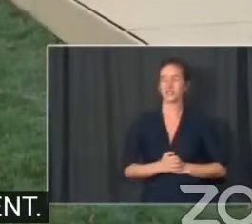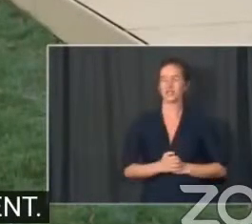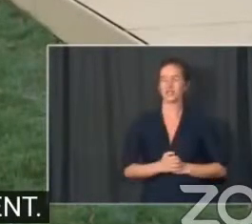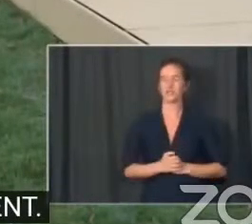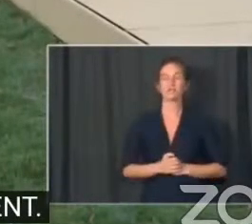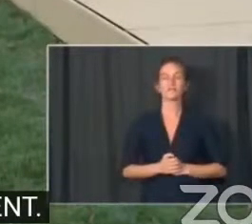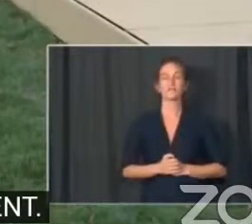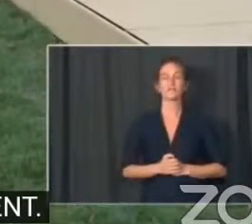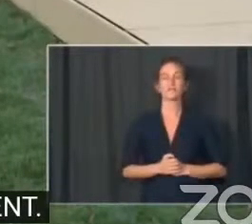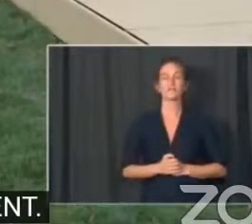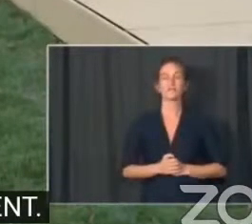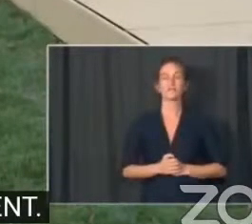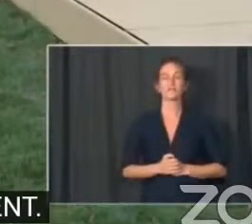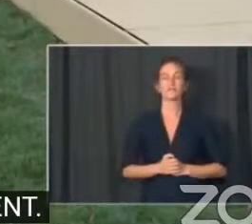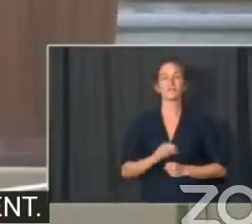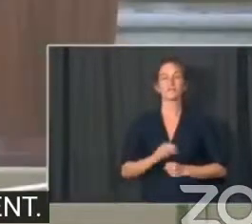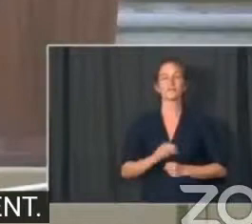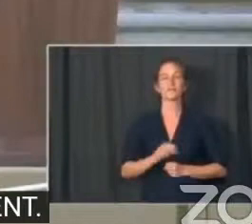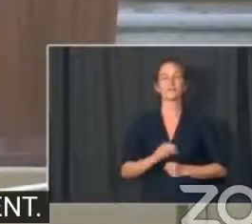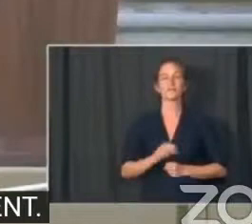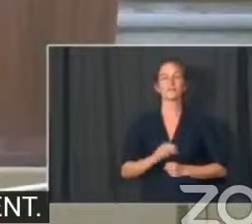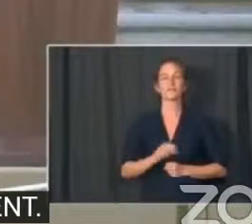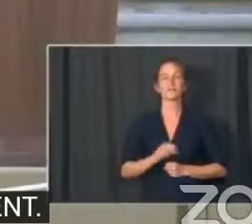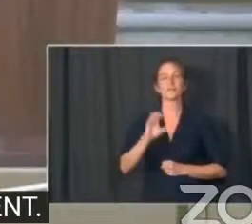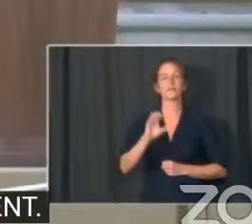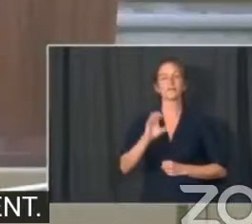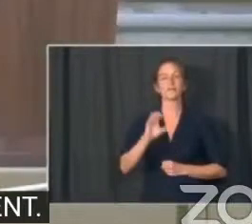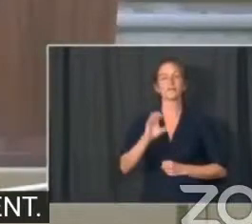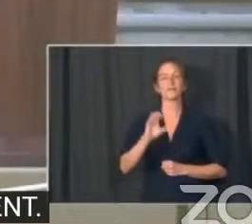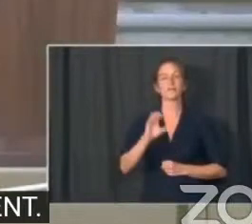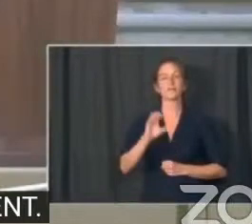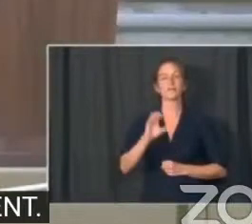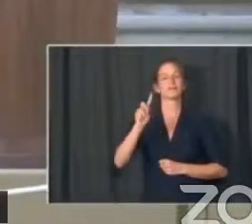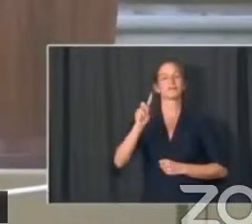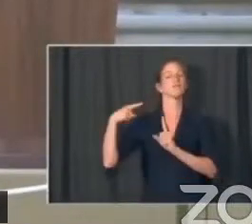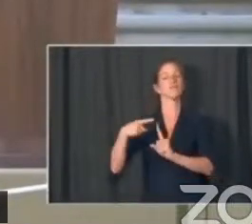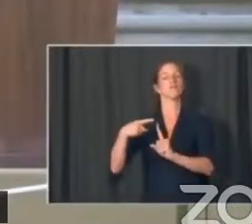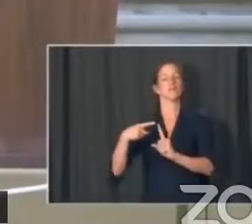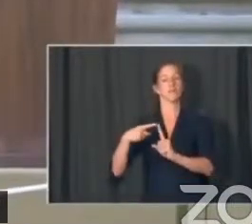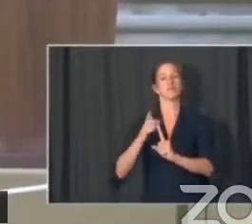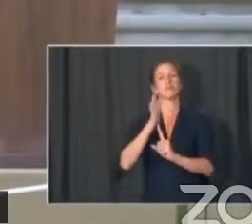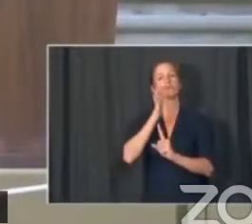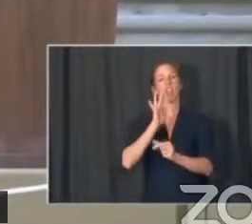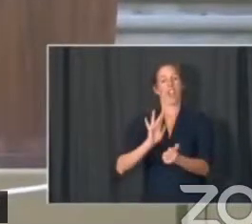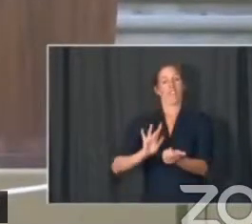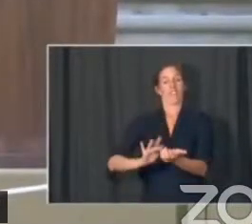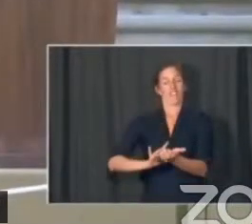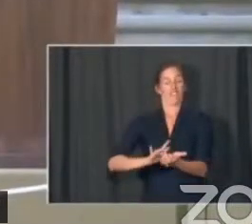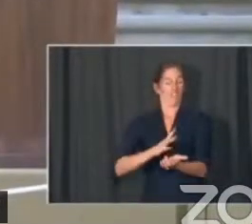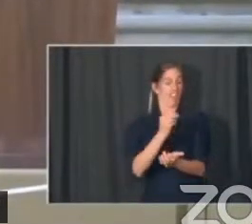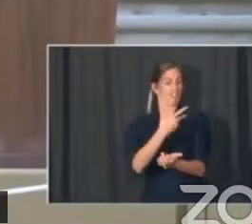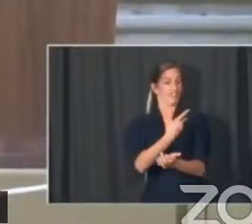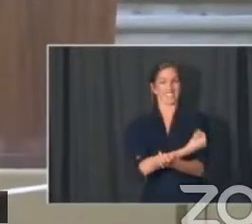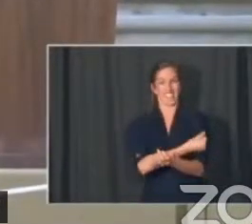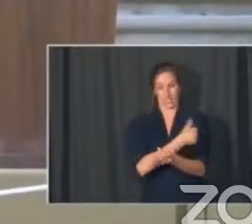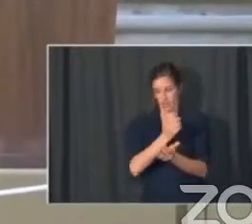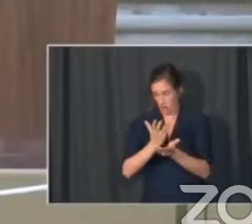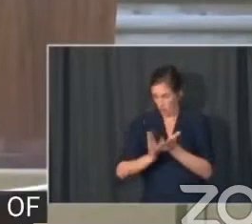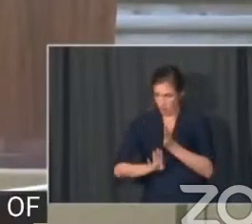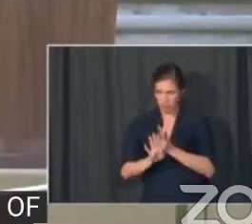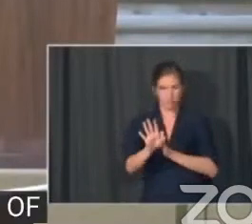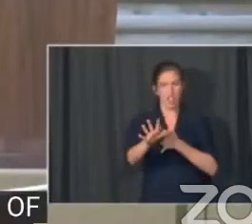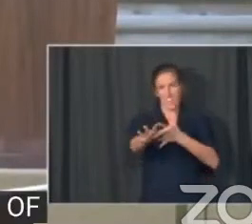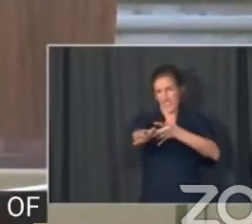enable and accelerate the development of vaccines and therapeutics to la help Operación control Warp the Speed COVID-19 es pandemic and save